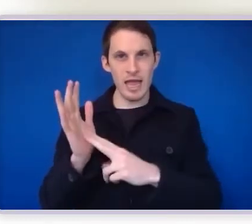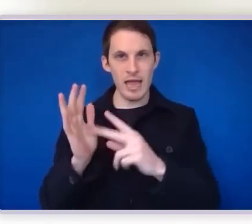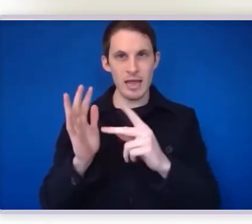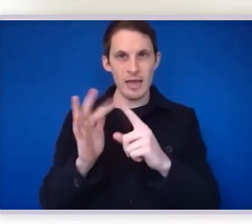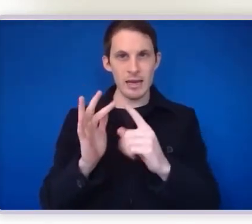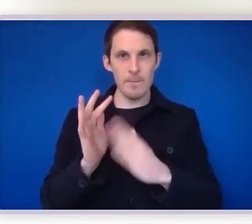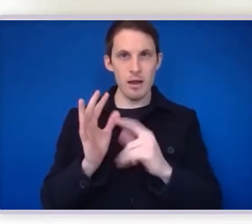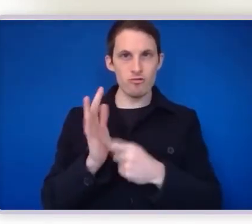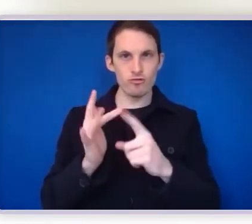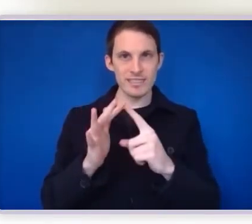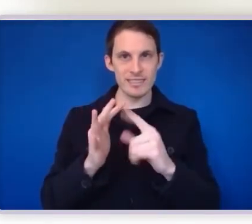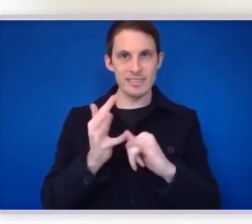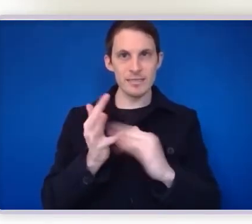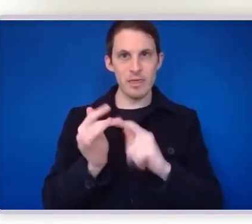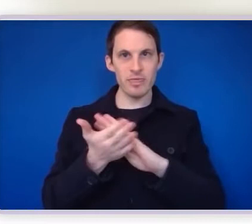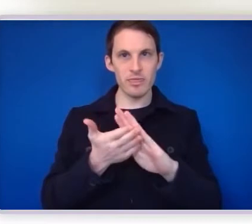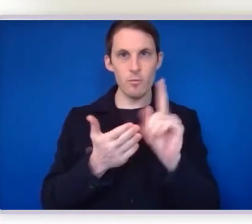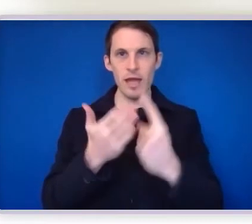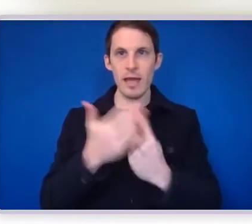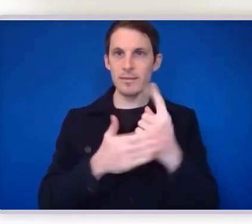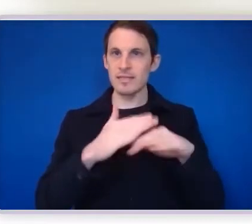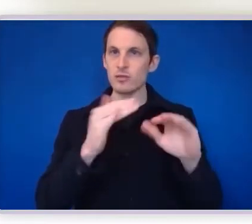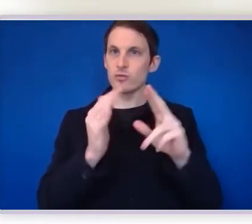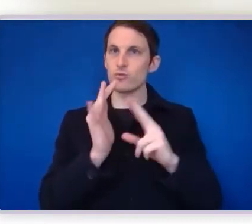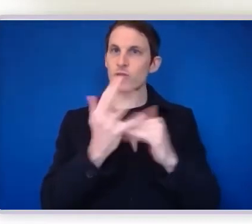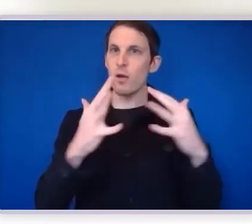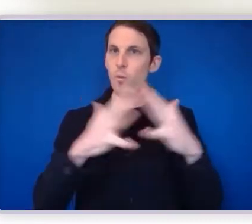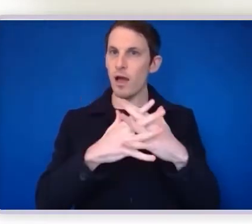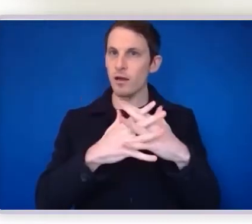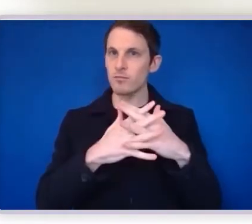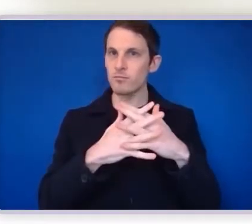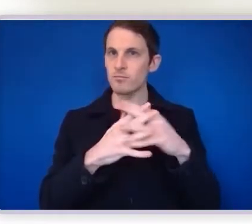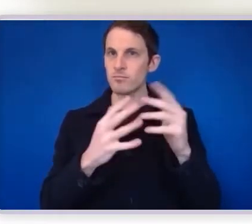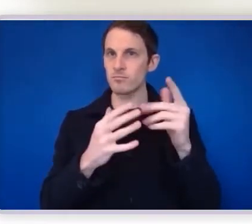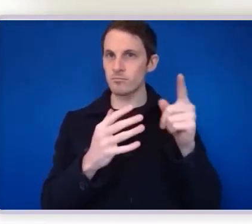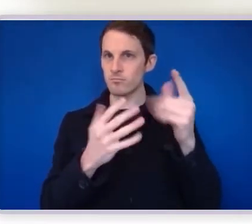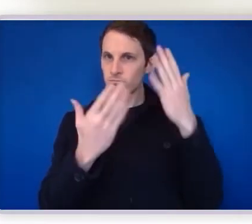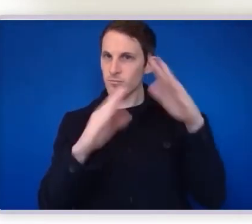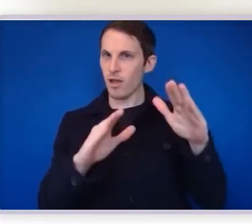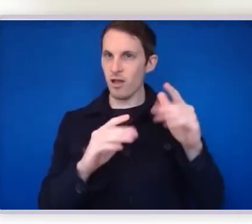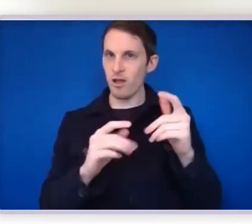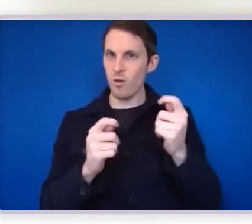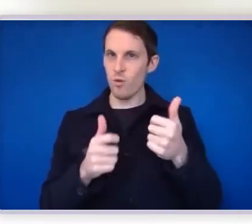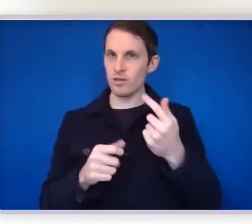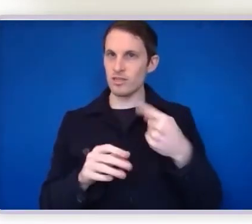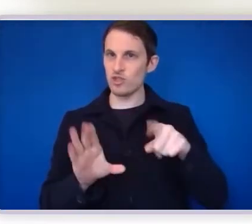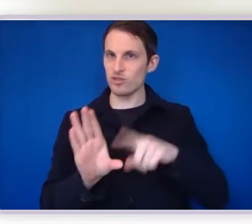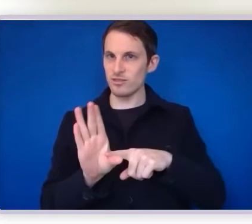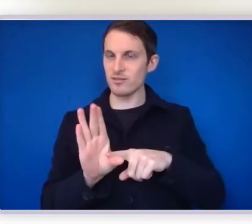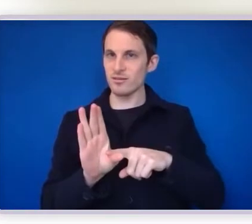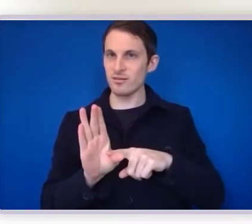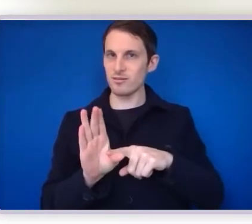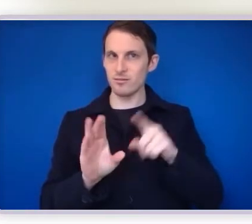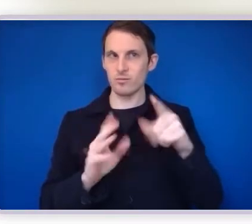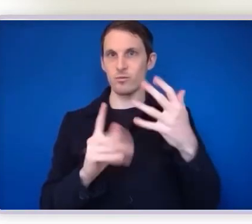South Wales and how she died earlier this year. And if anyone thinks that that